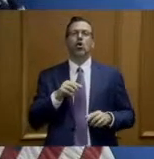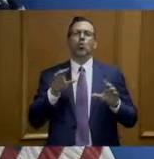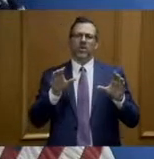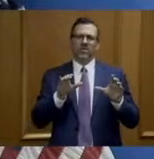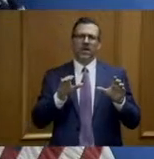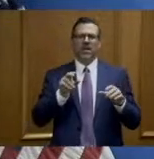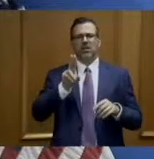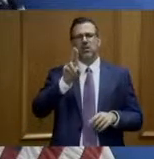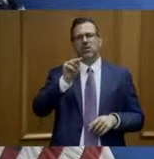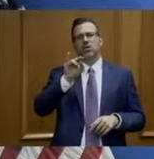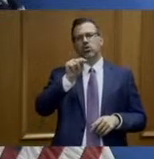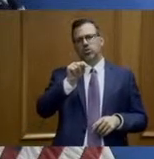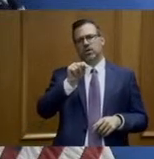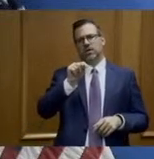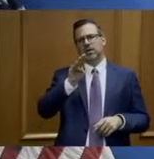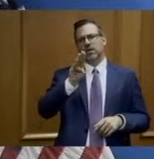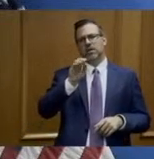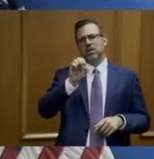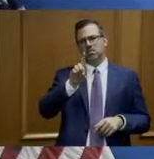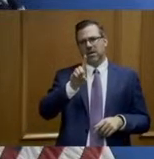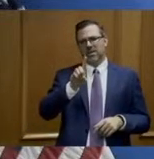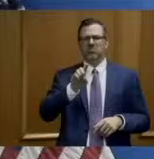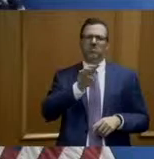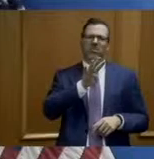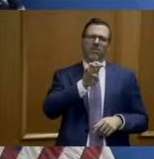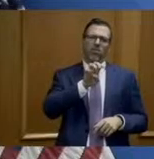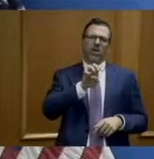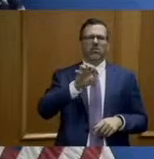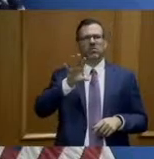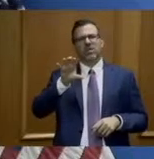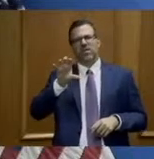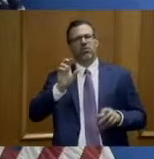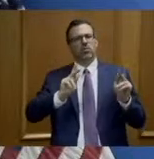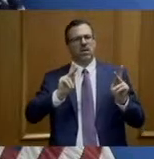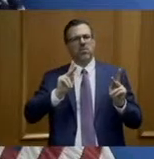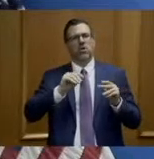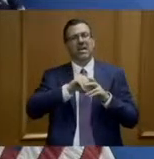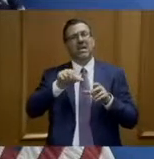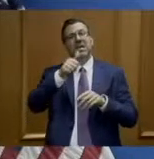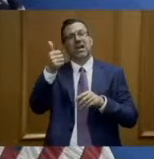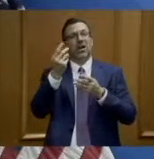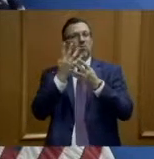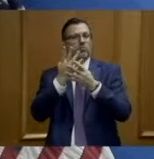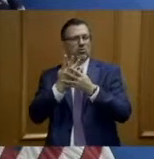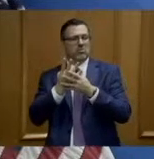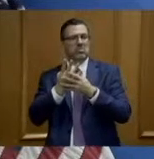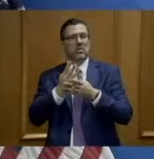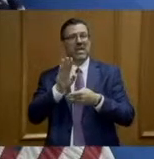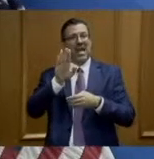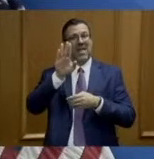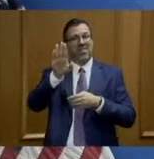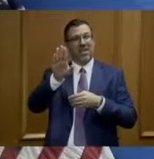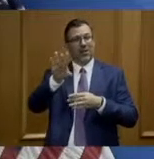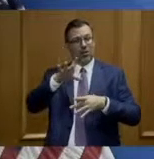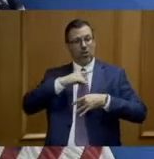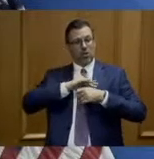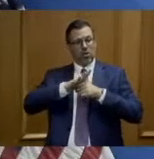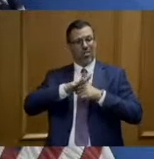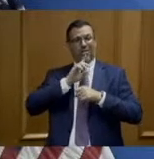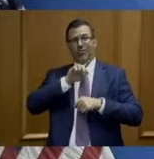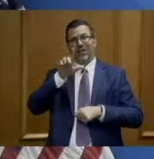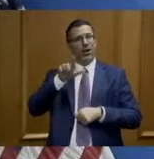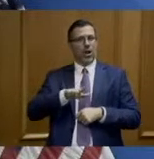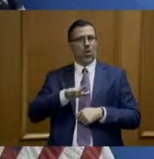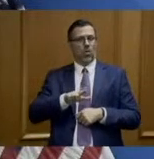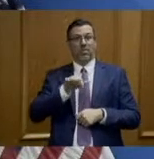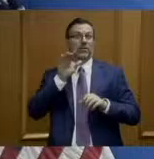so about 400, 500 people in several other facilities, and their positive percentage rate has been pretty low, which is exactly what